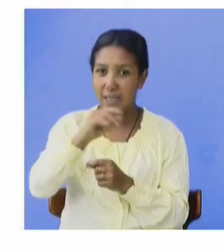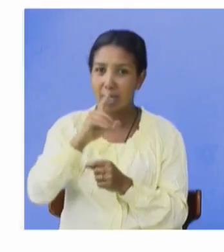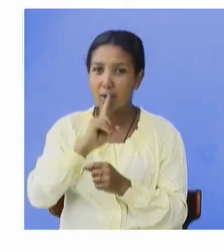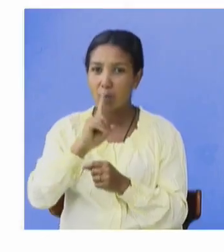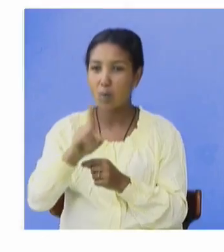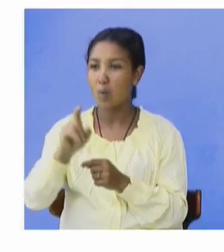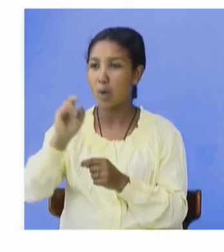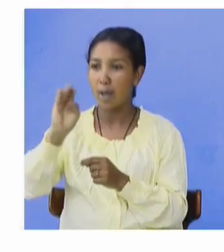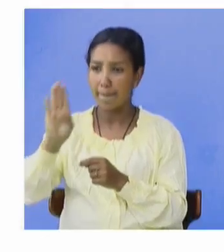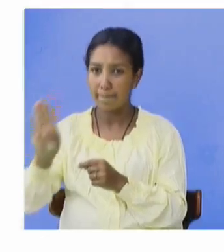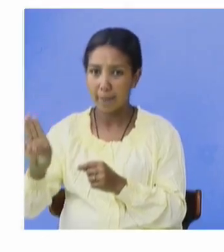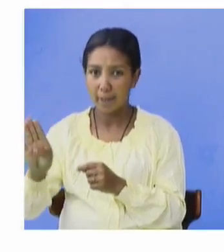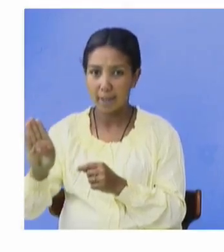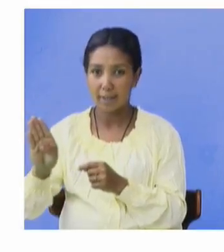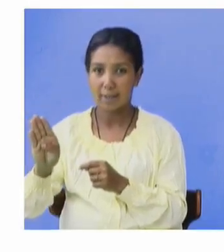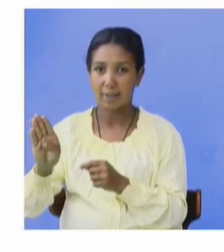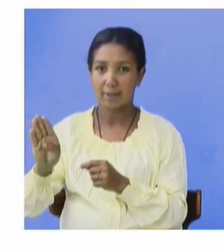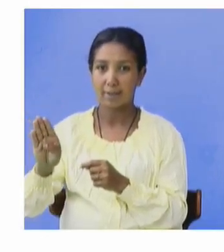B,